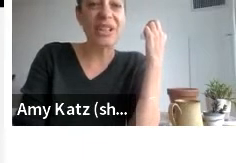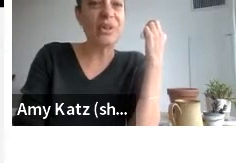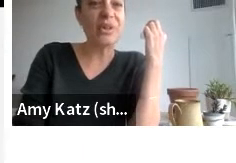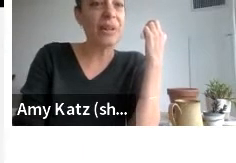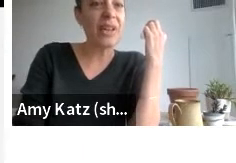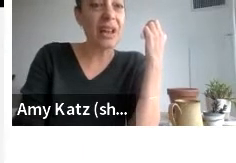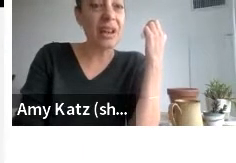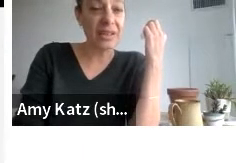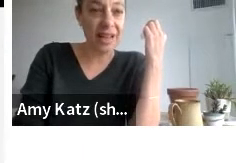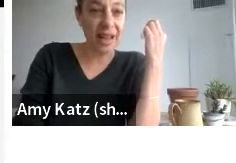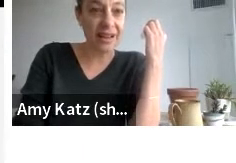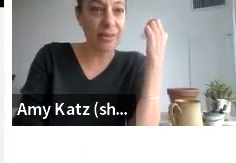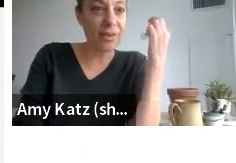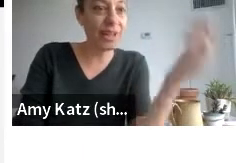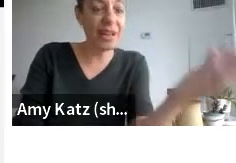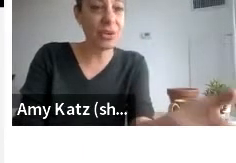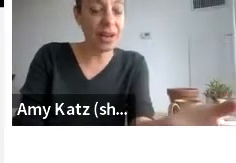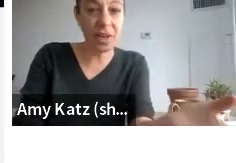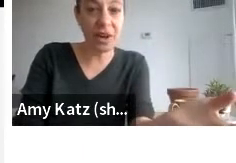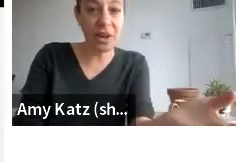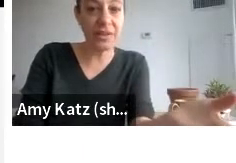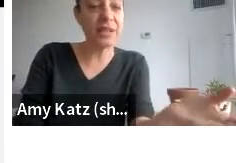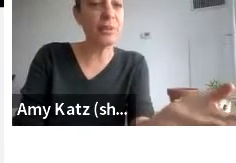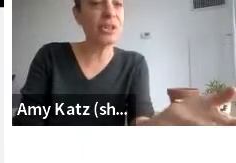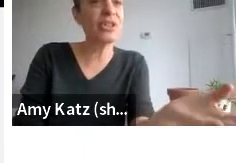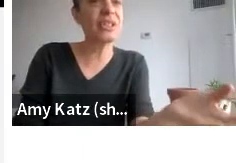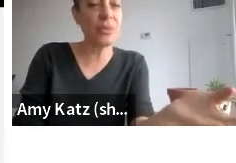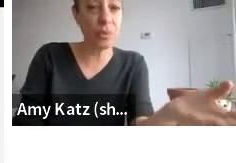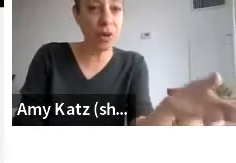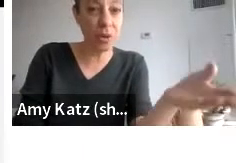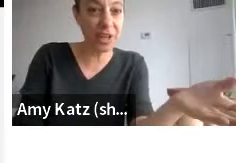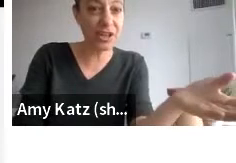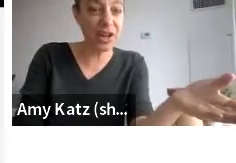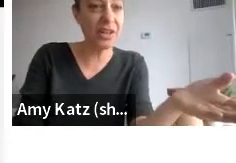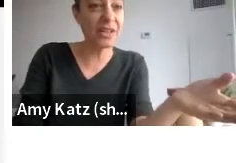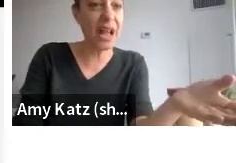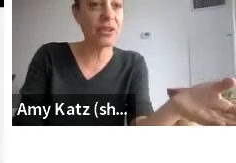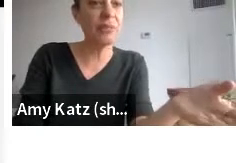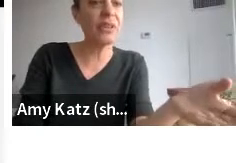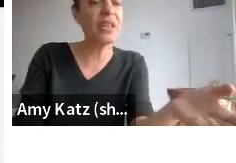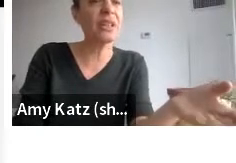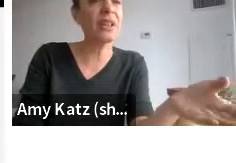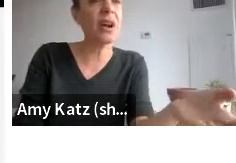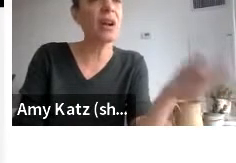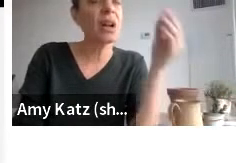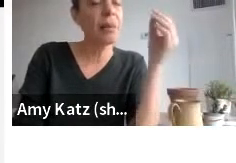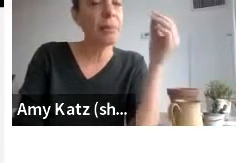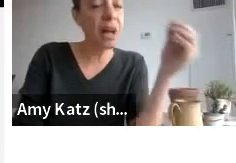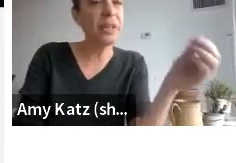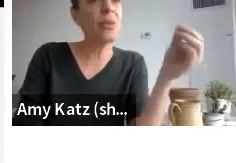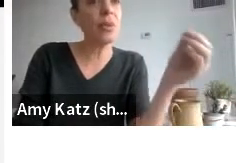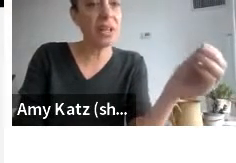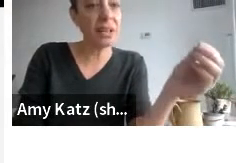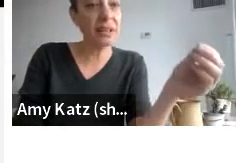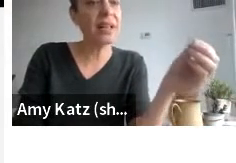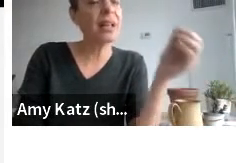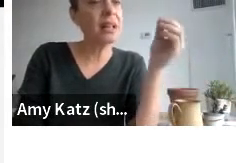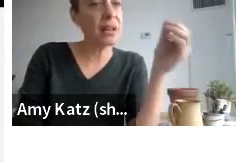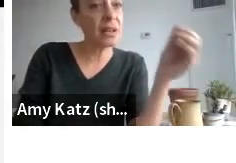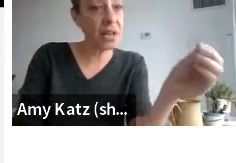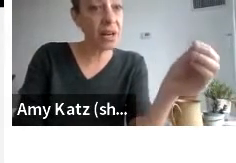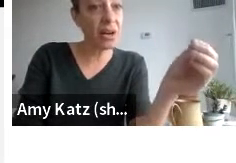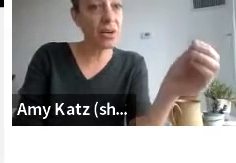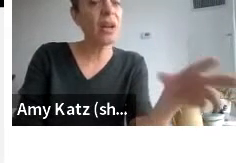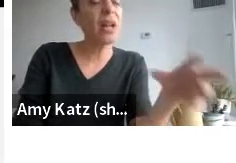We tried to cram a lot on this slide, and we realize you can't read all of this, but just we can share this after, but these are public warnings